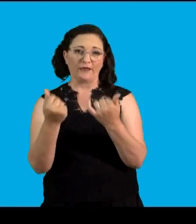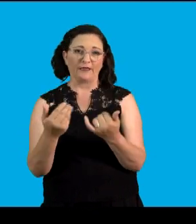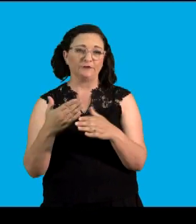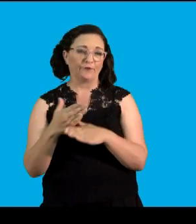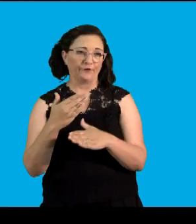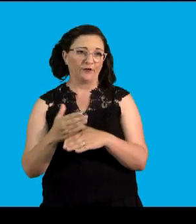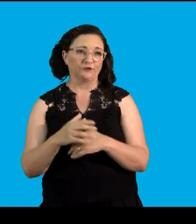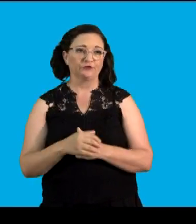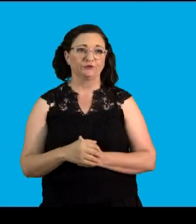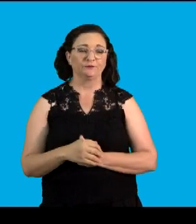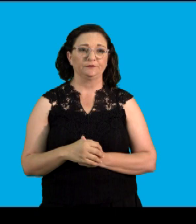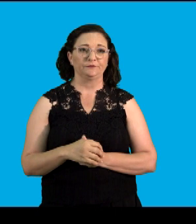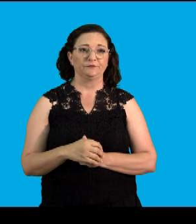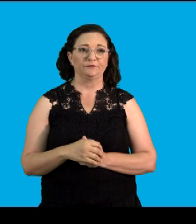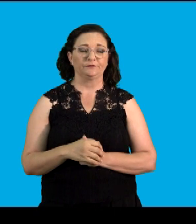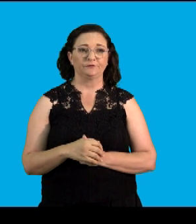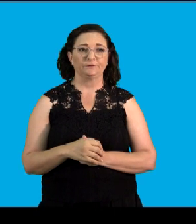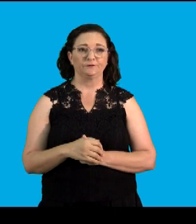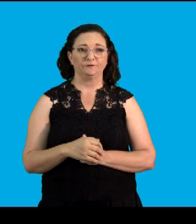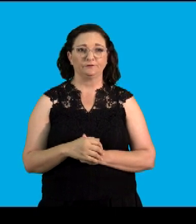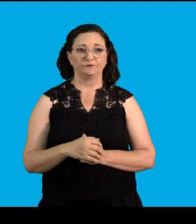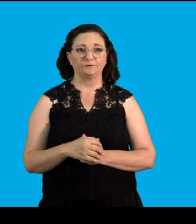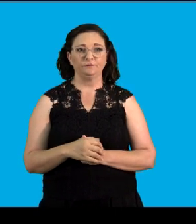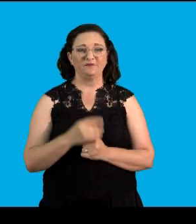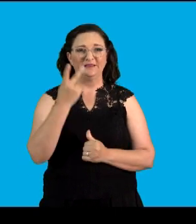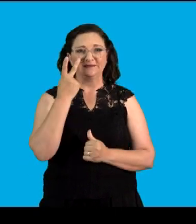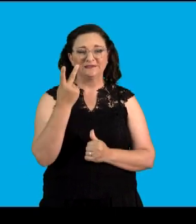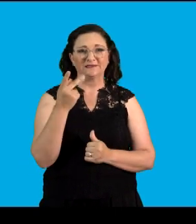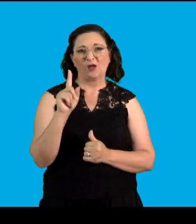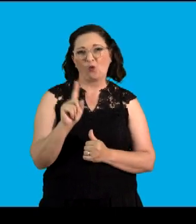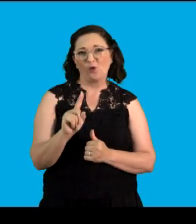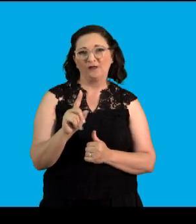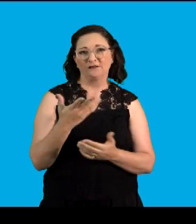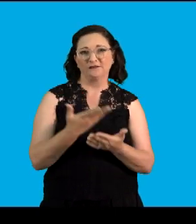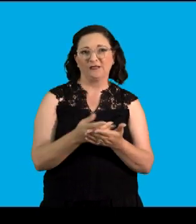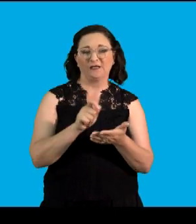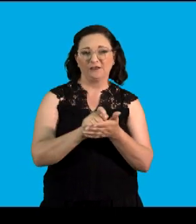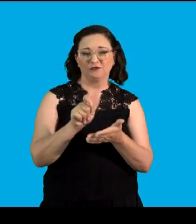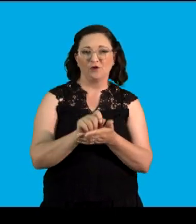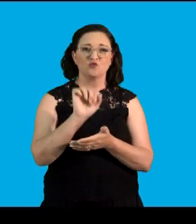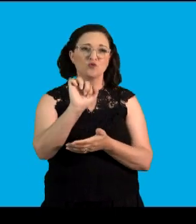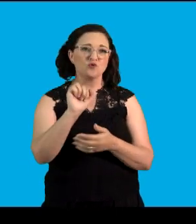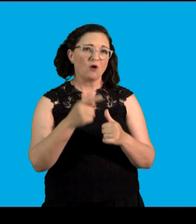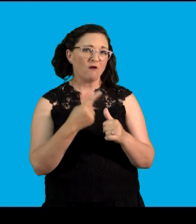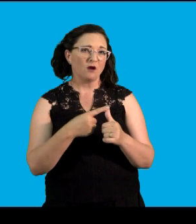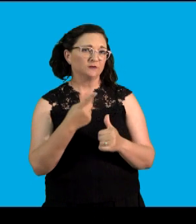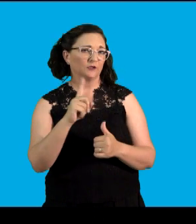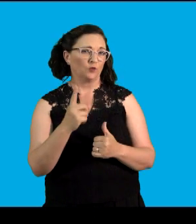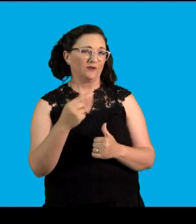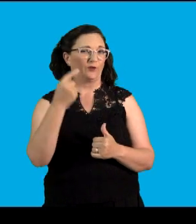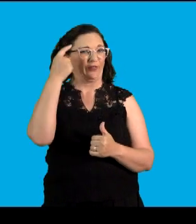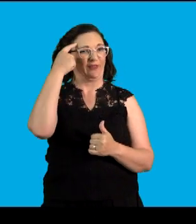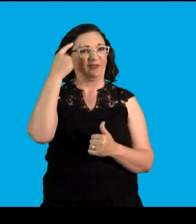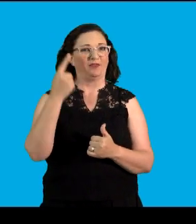the quality indicators for the financial function. Let's see what you are writing there, or what are your answers, or what do you think is the